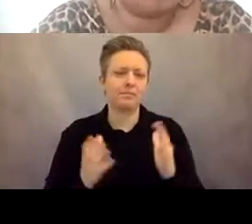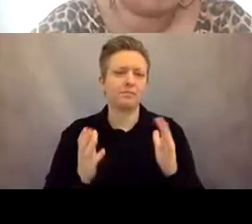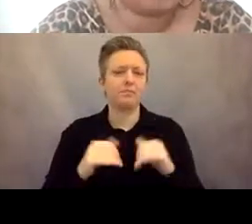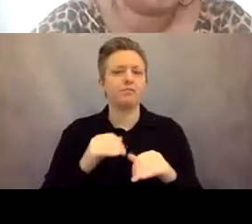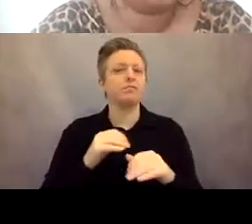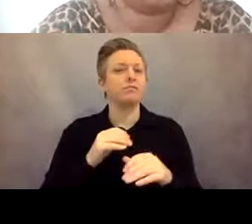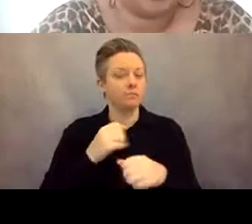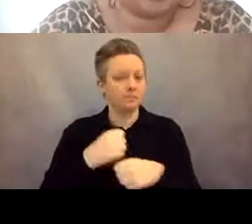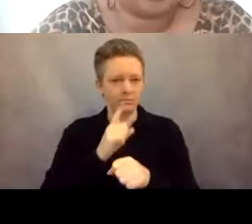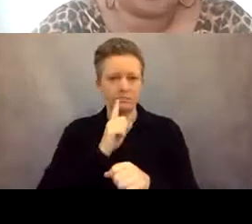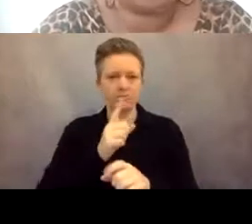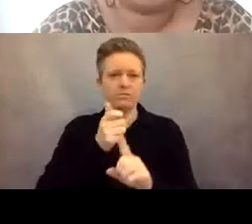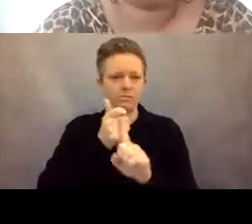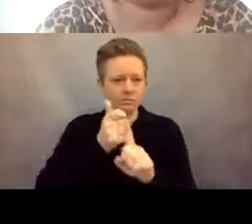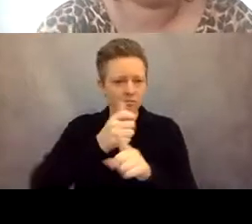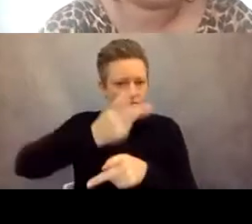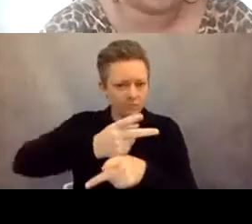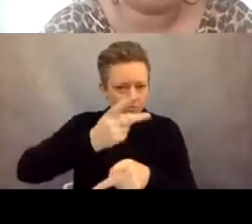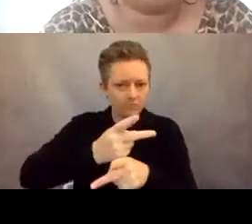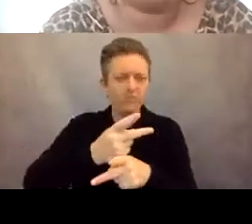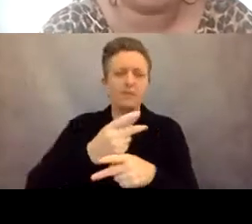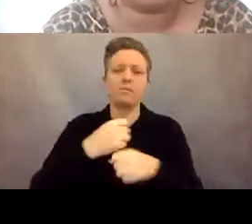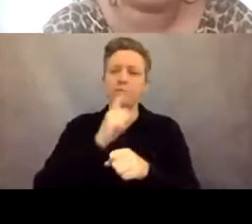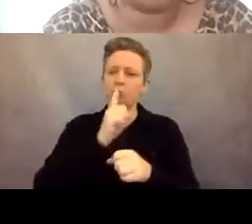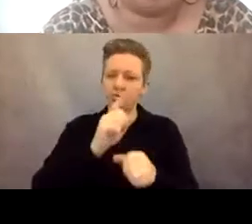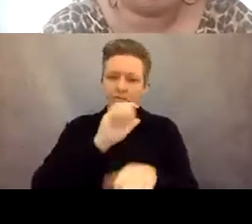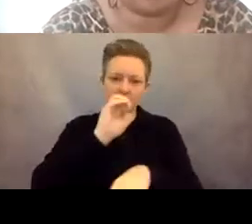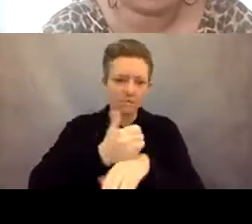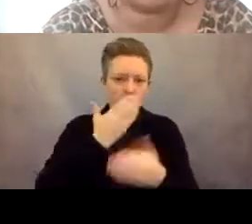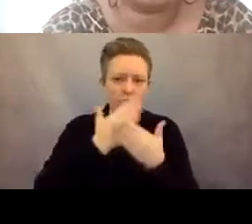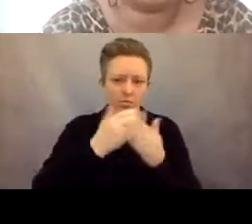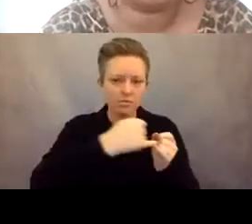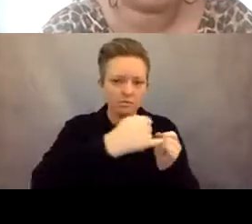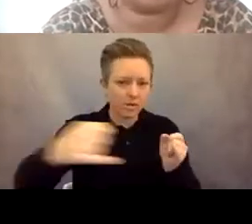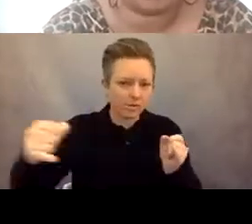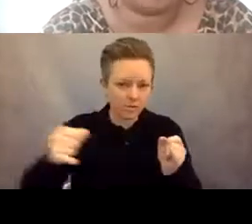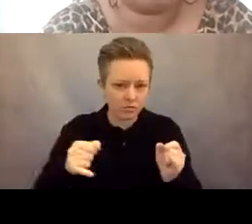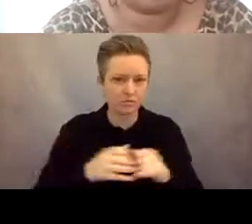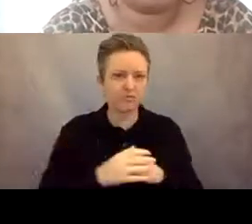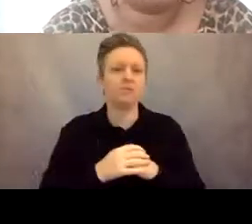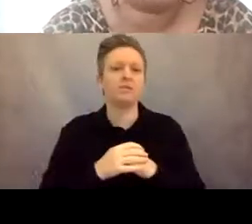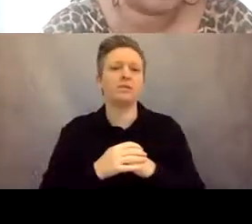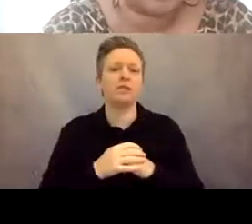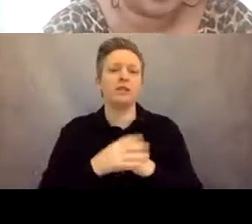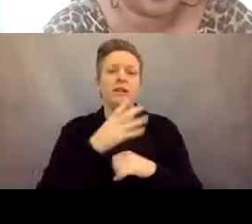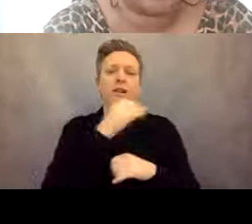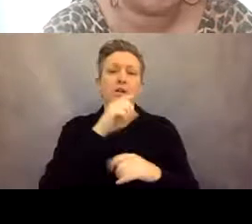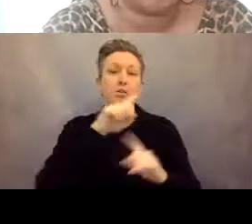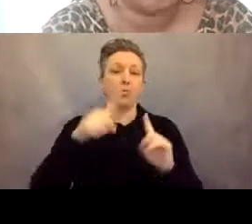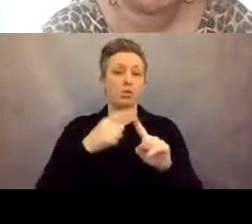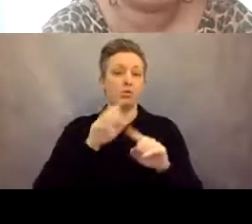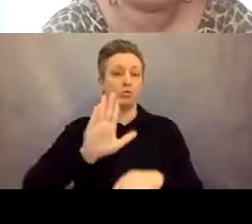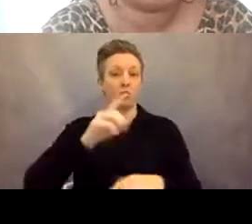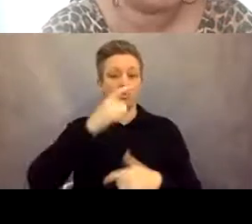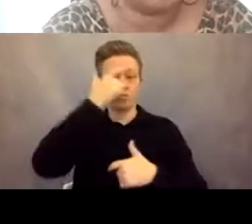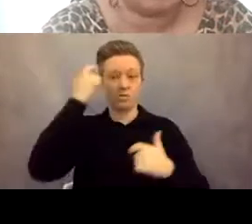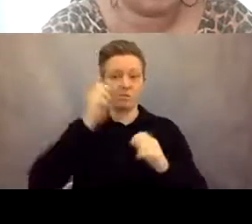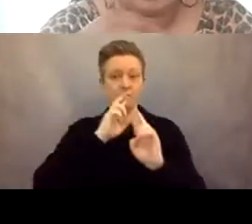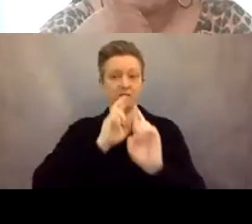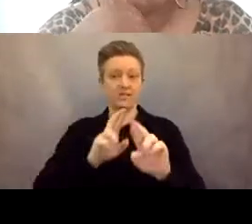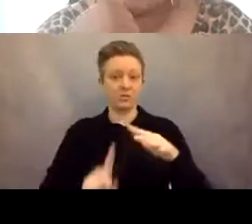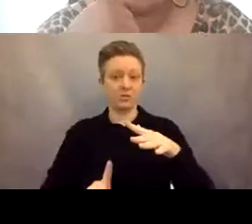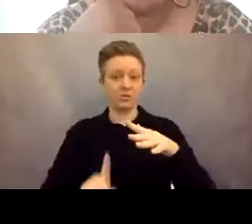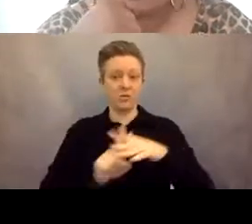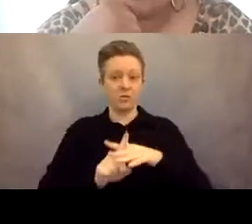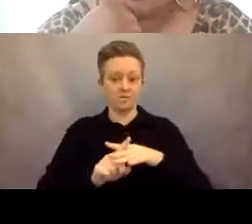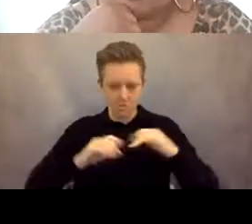to self-assess routinely. Check how and when your trauma reactions are showing up and how they're presenting. You're going to learn a